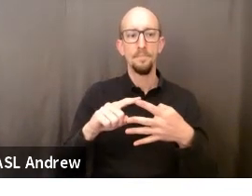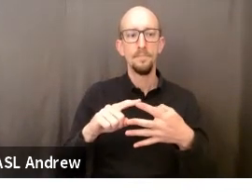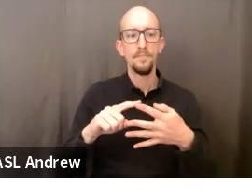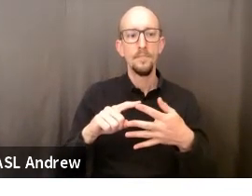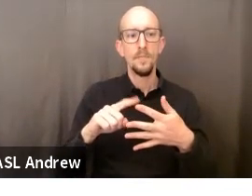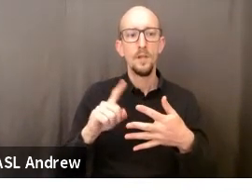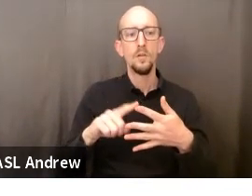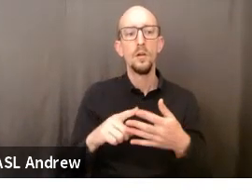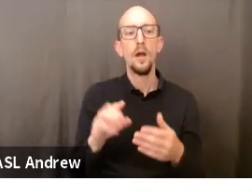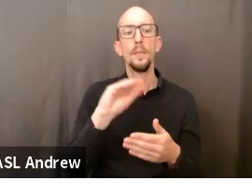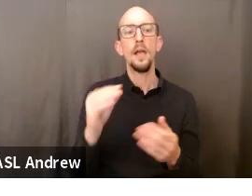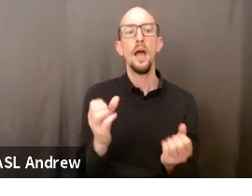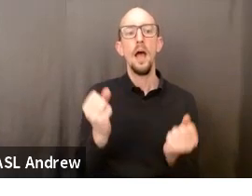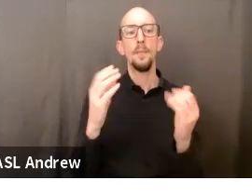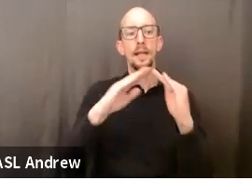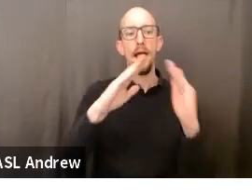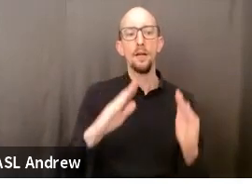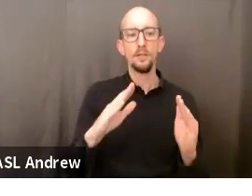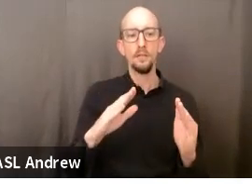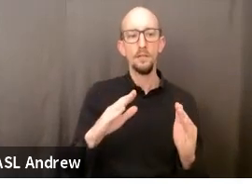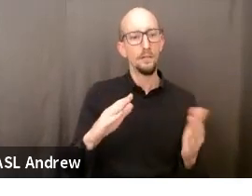percent of families headed by a single parent,